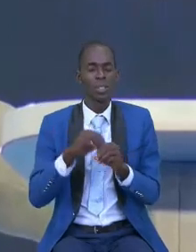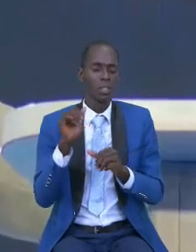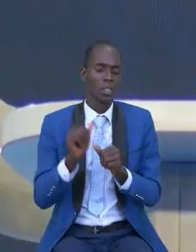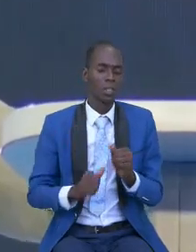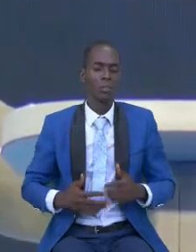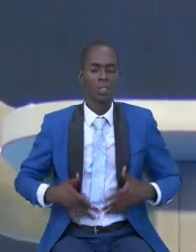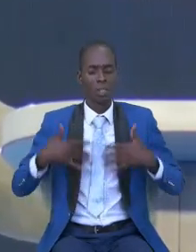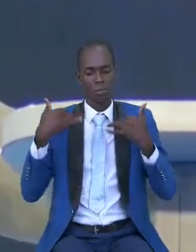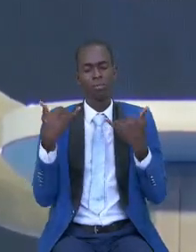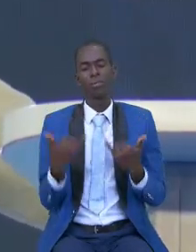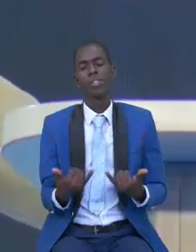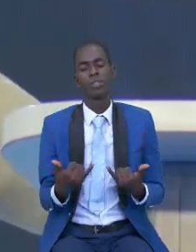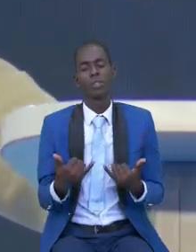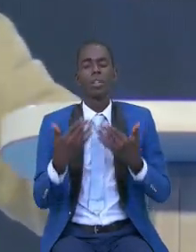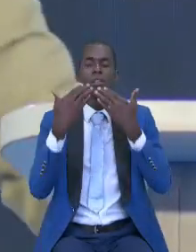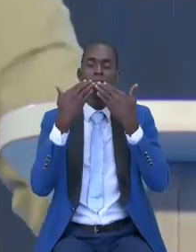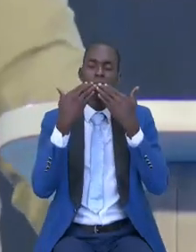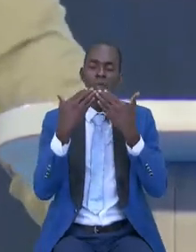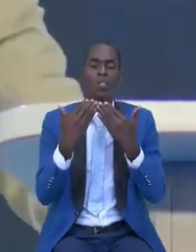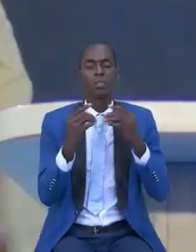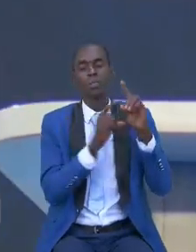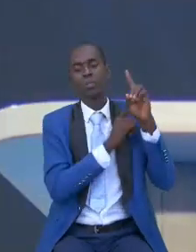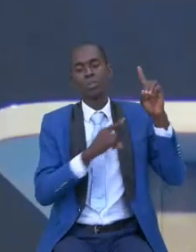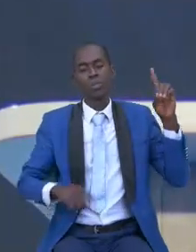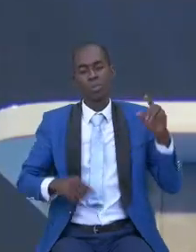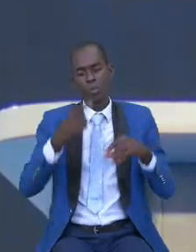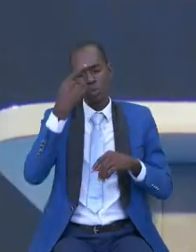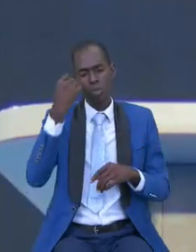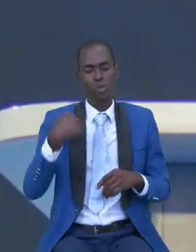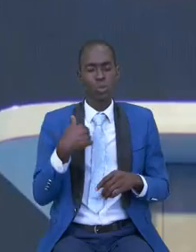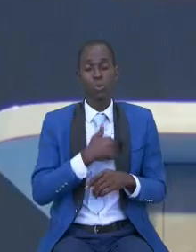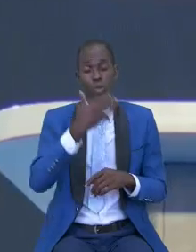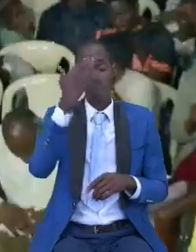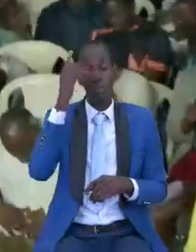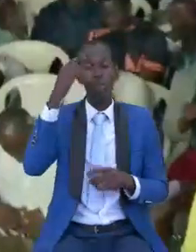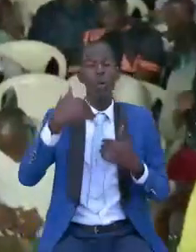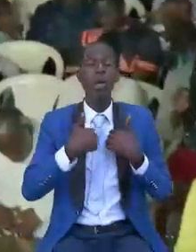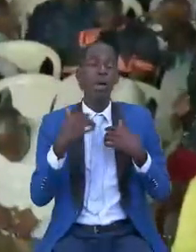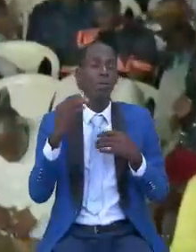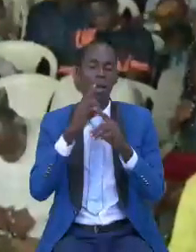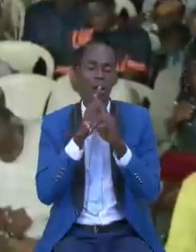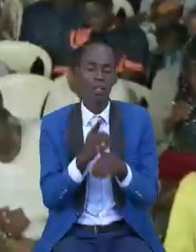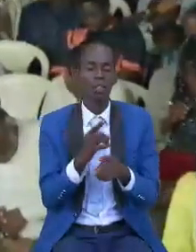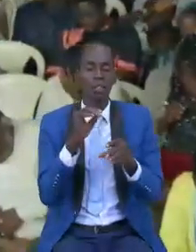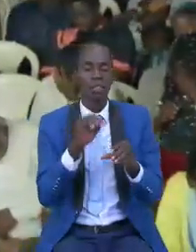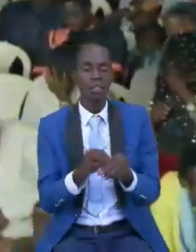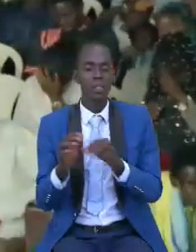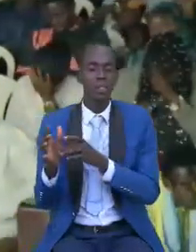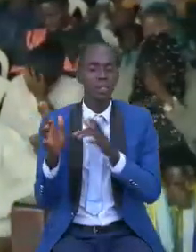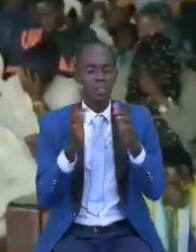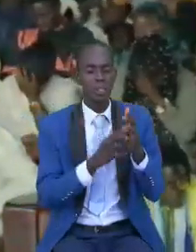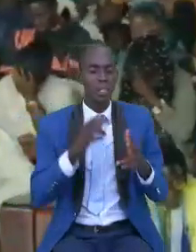life right now. Thank you, Lord, because we know you have answered. In